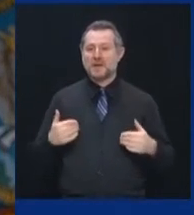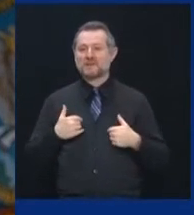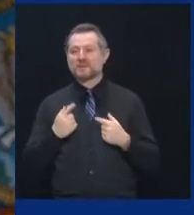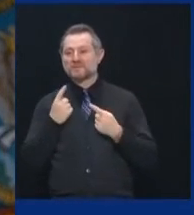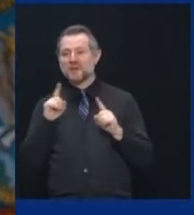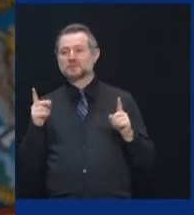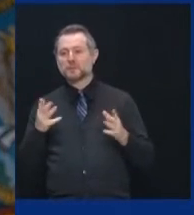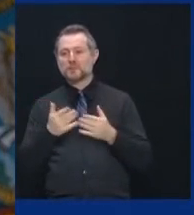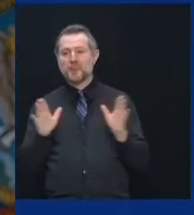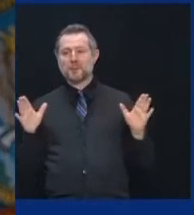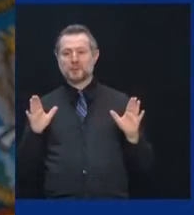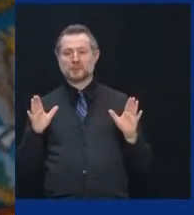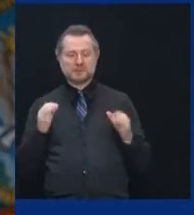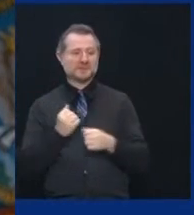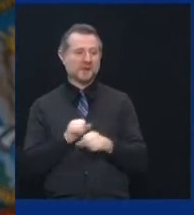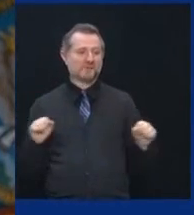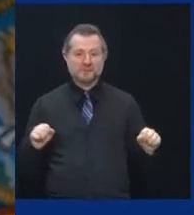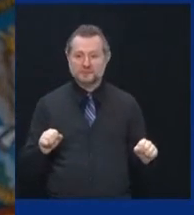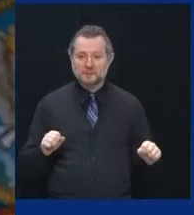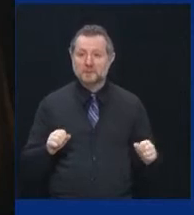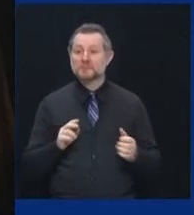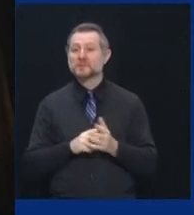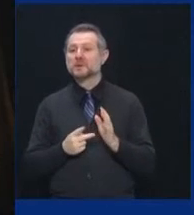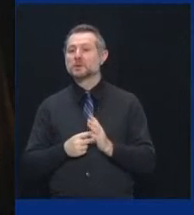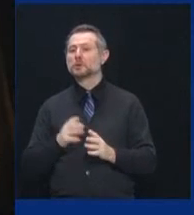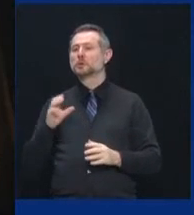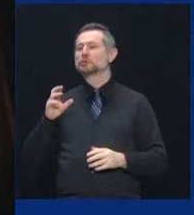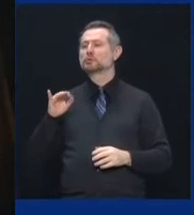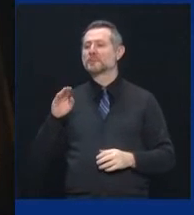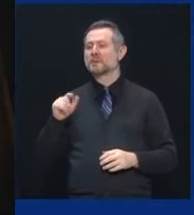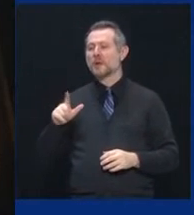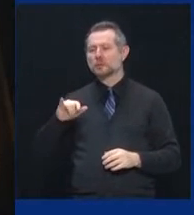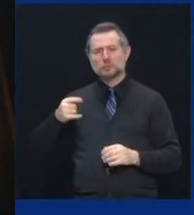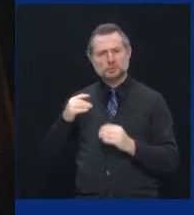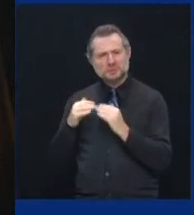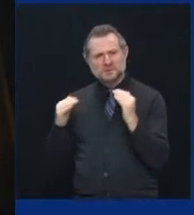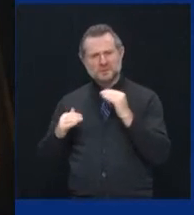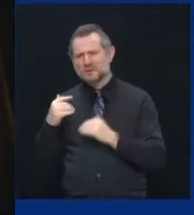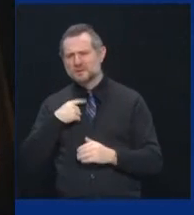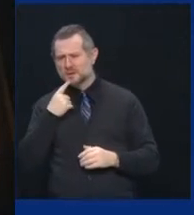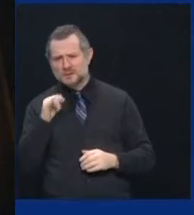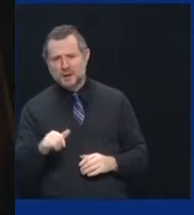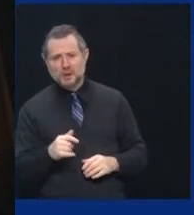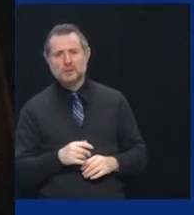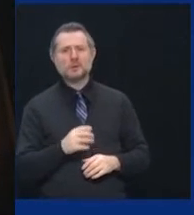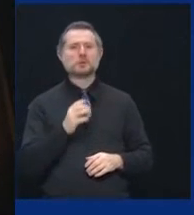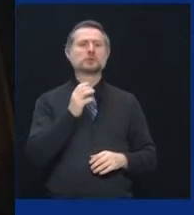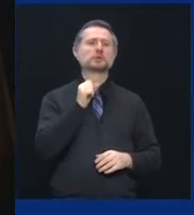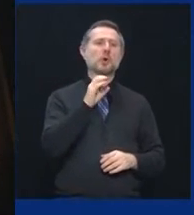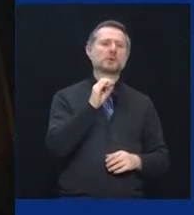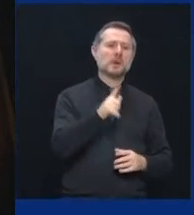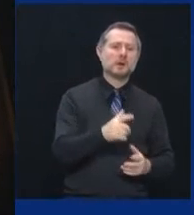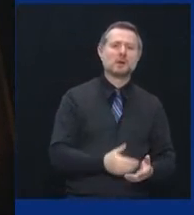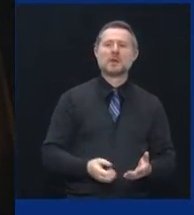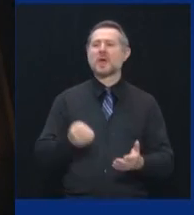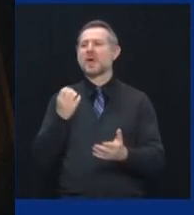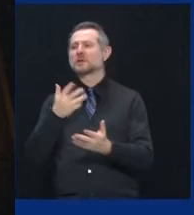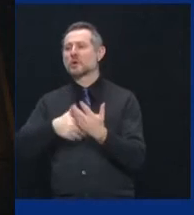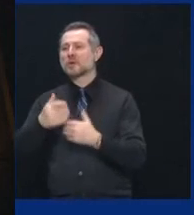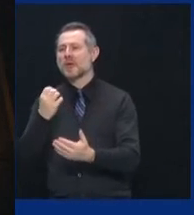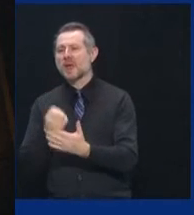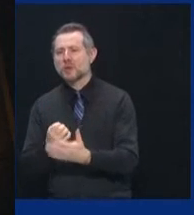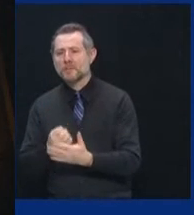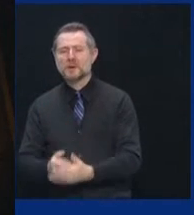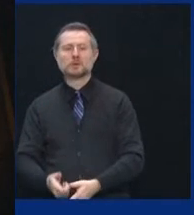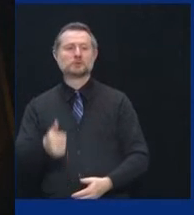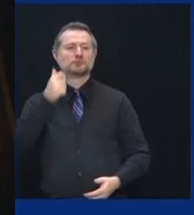just a question of criminal justice, but also social, economic, and racial justice. We have a